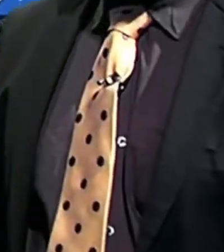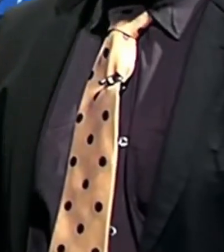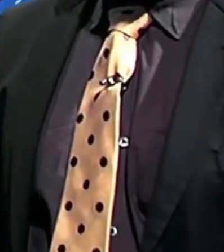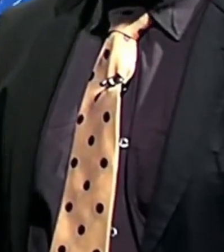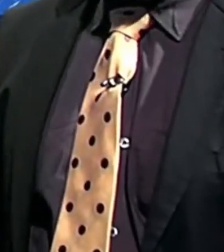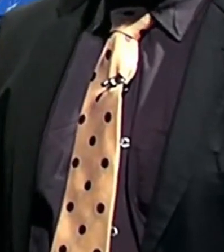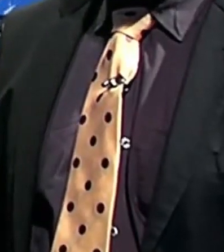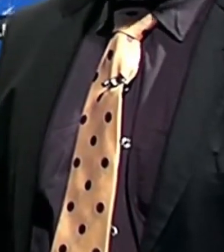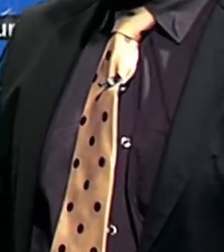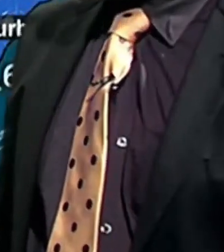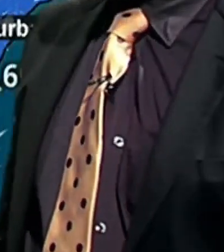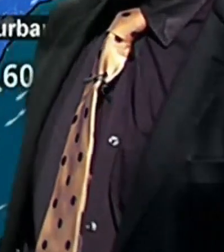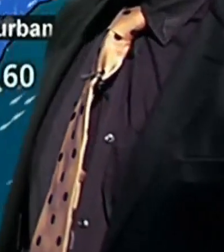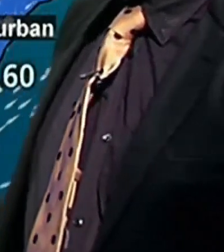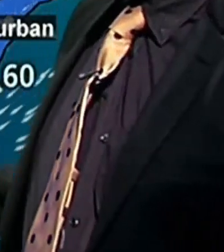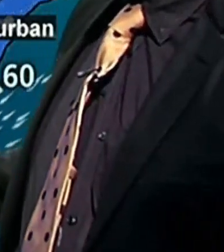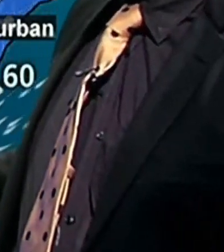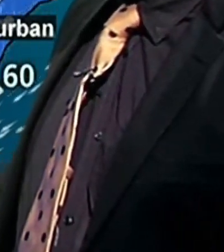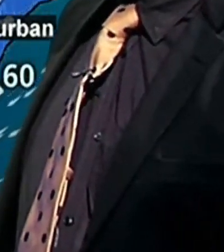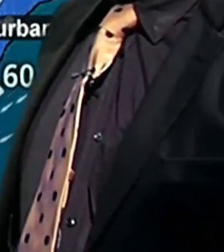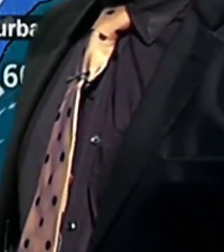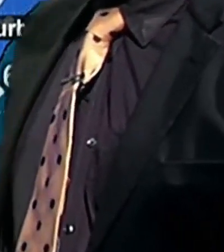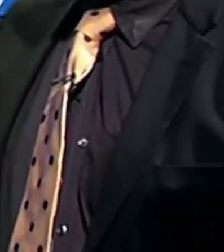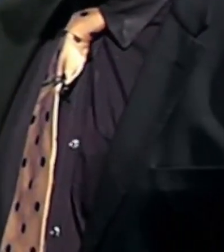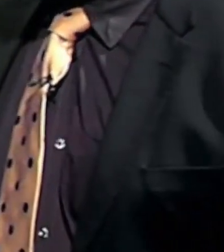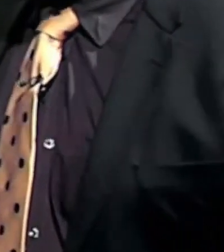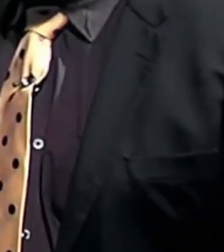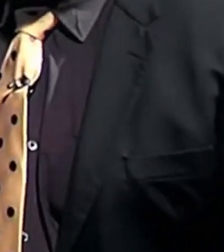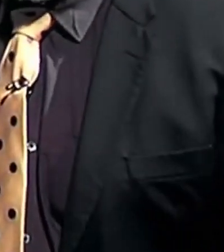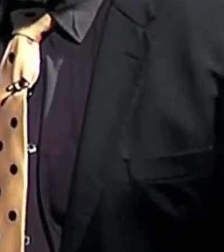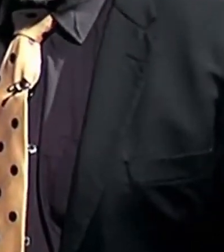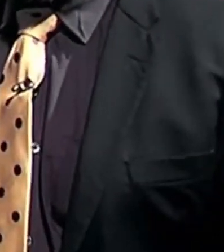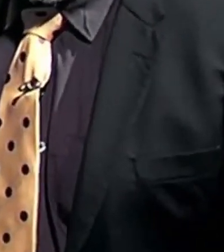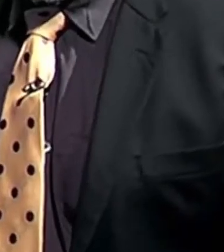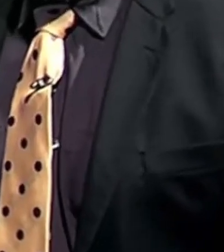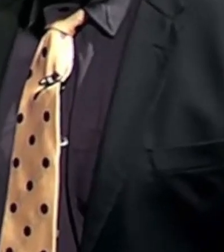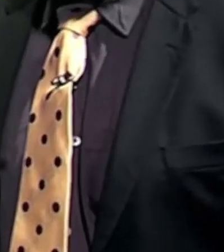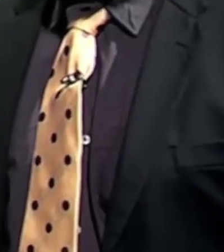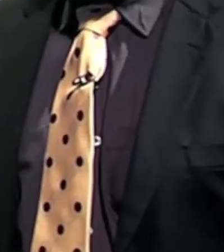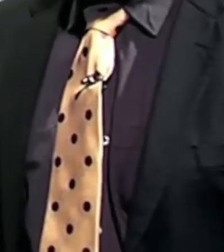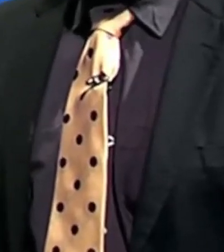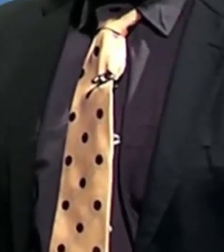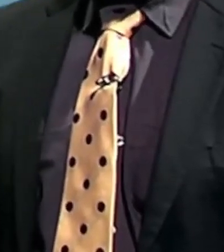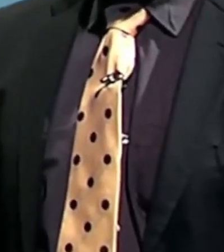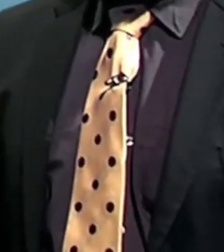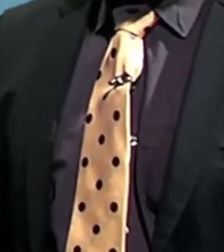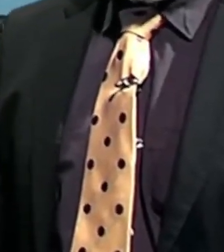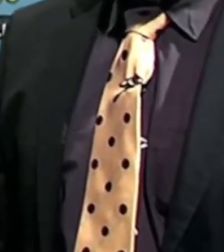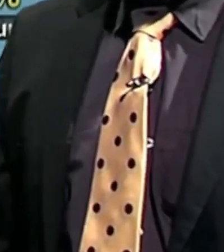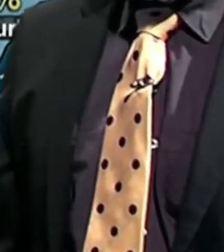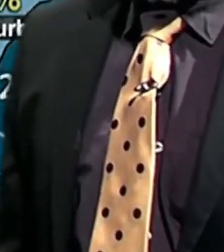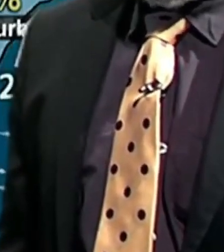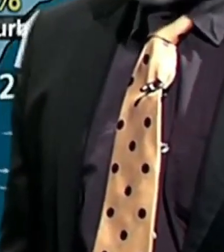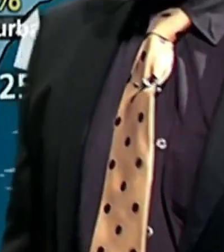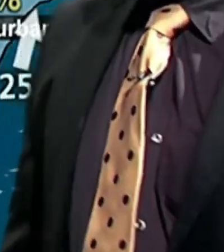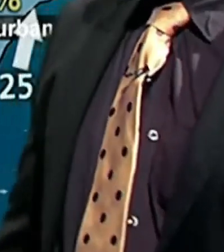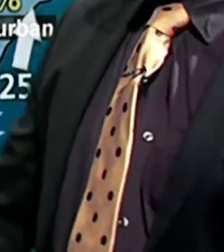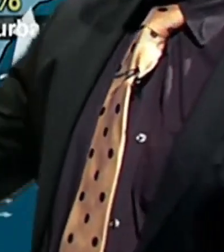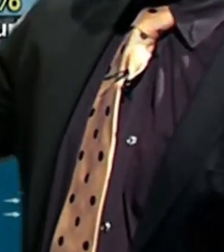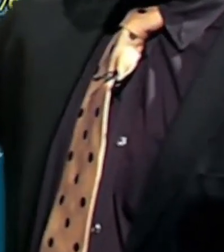mona dithabeng tsa Lesotho ka sta le hona di bakeng tsa Kapa botšhabela a thela re shebile diprovince tsa Kapa kaofela re ka lebella hore no tswele pele hona pula ha re se batla tsela o